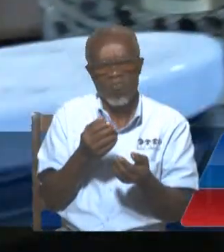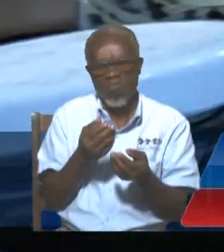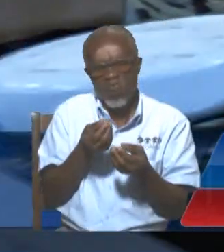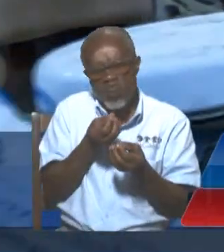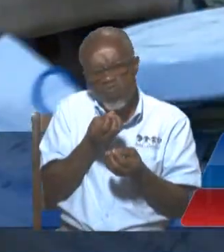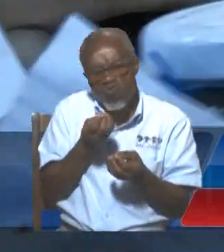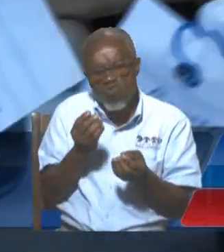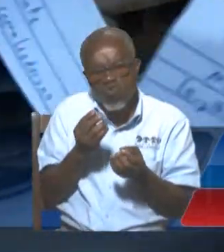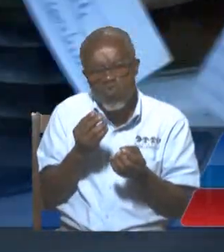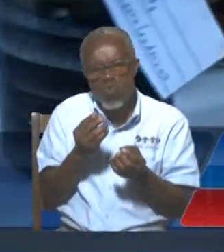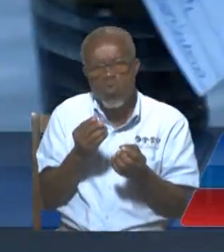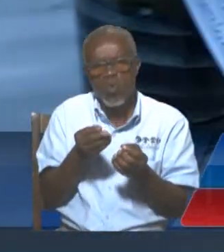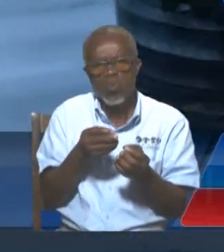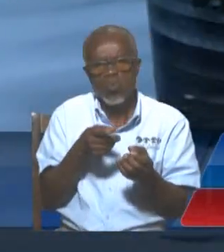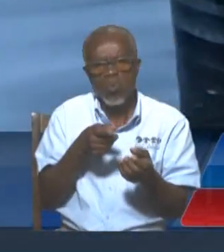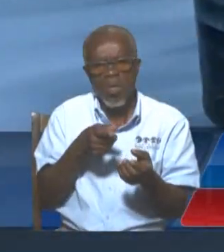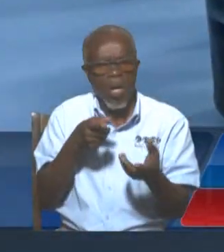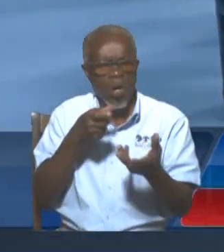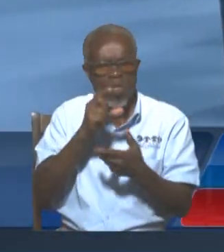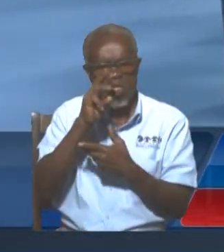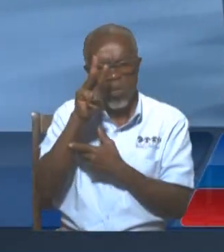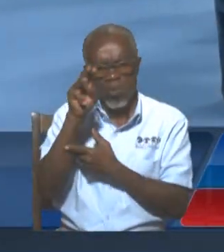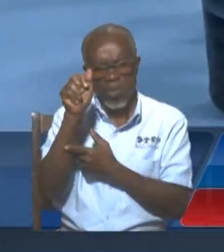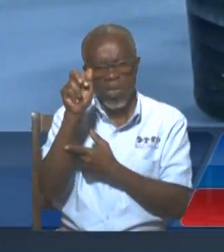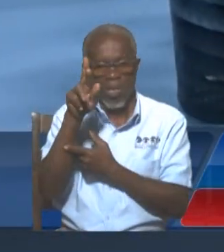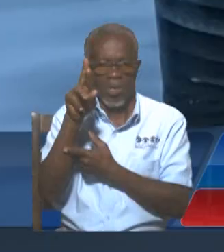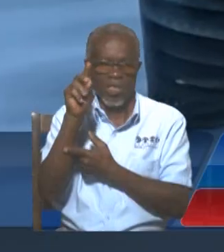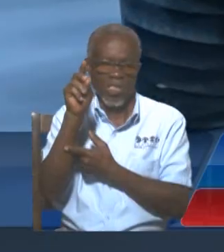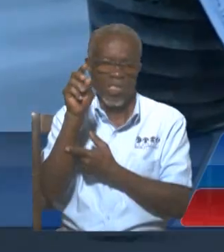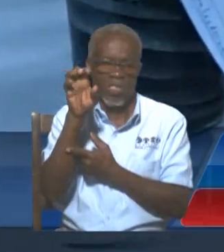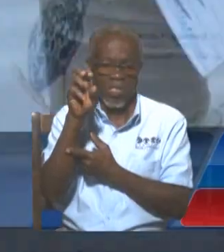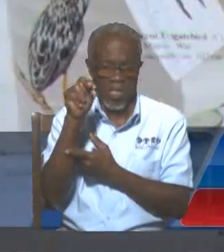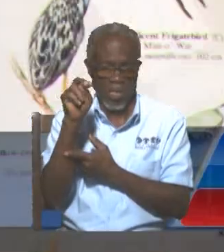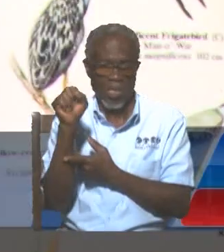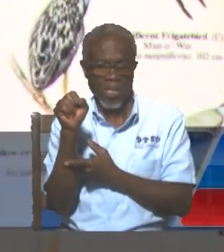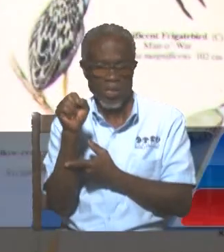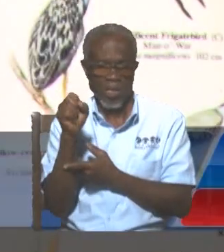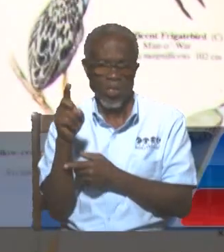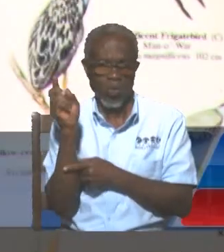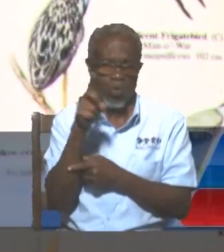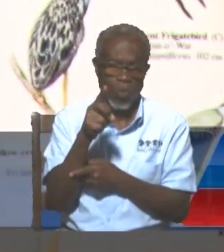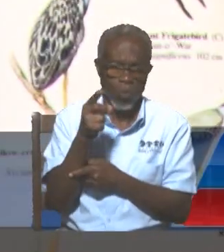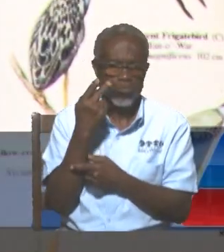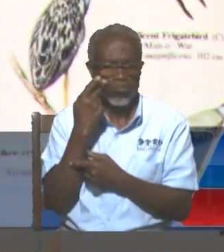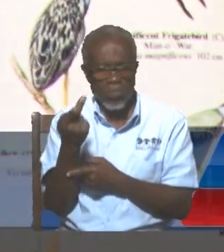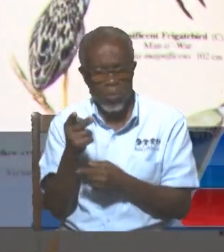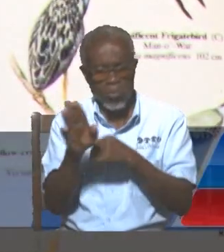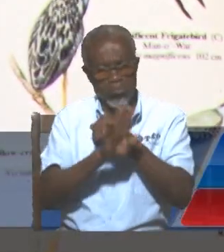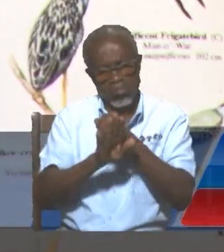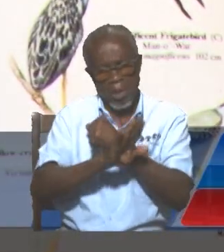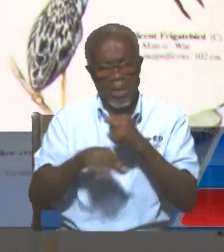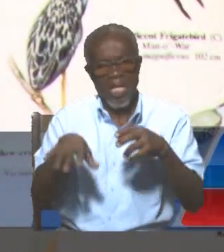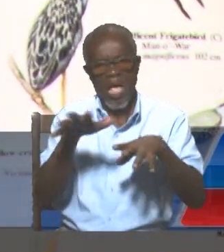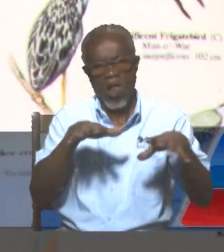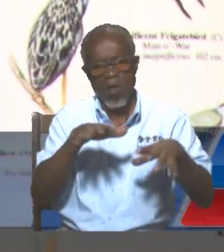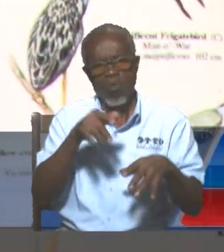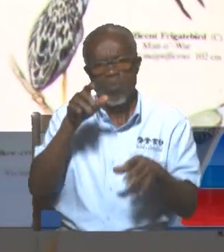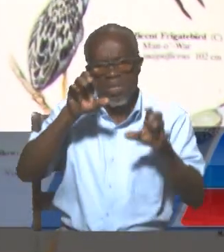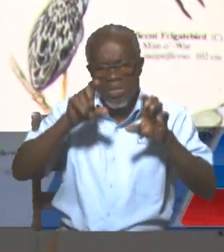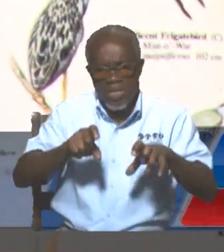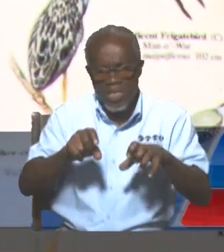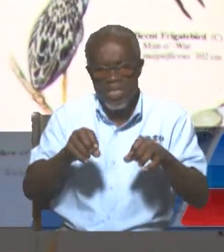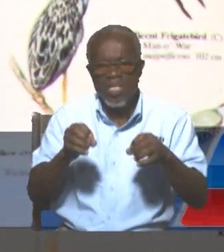which hampers efforts to preserve these areas and protect their species. What we really need is that officers,